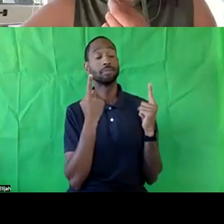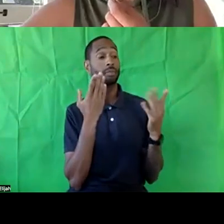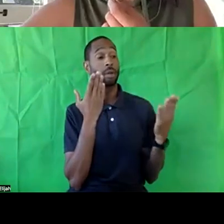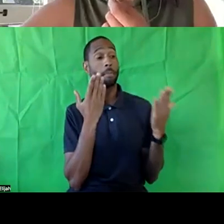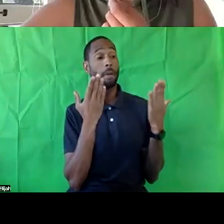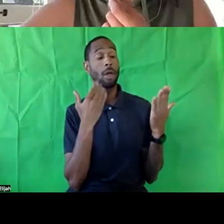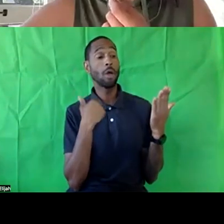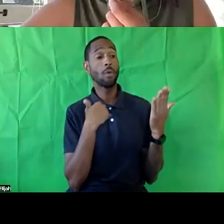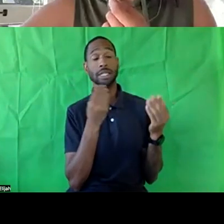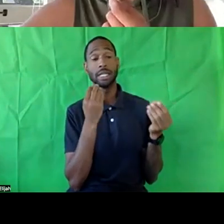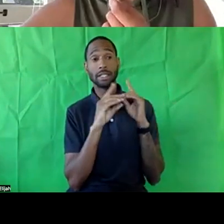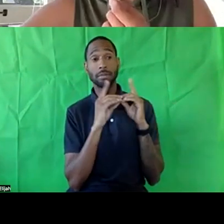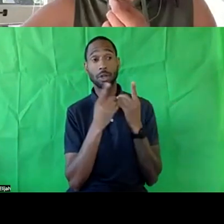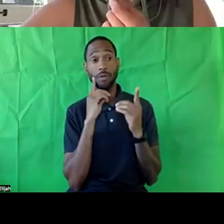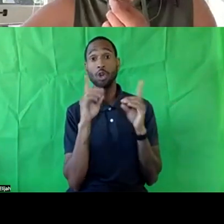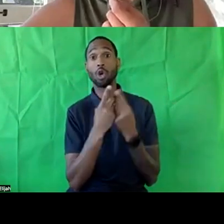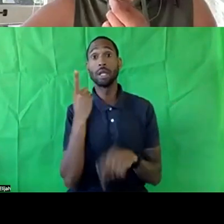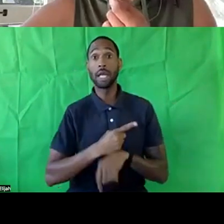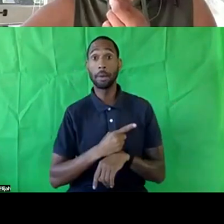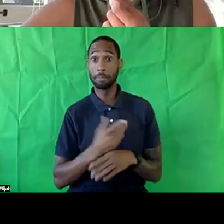maybe we should eat some donuts for Donut Day.